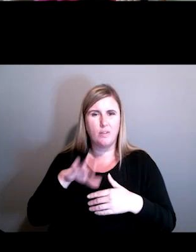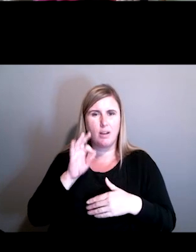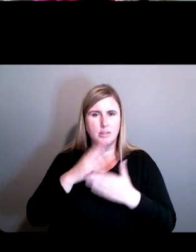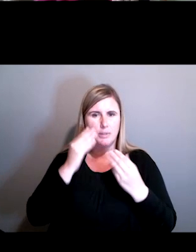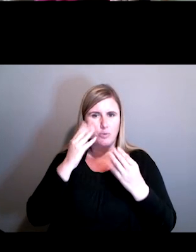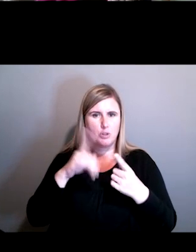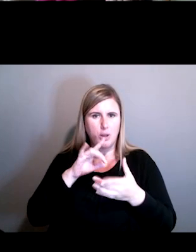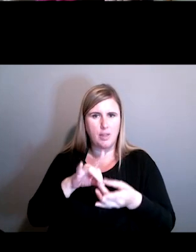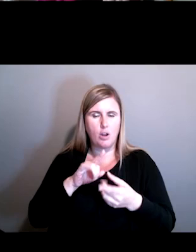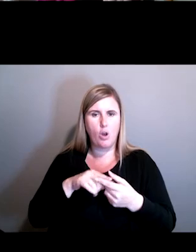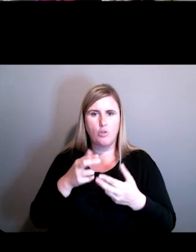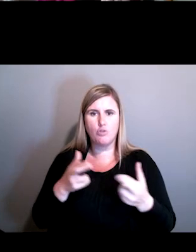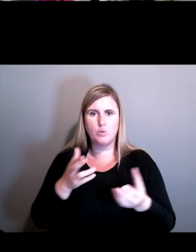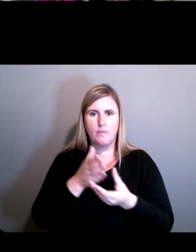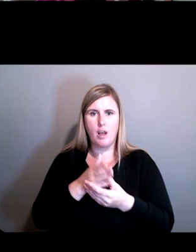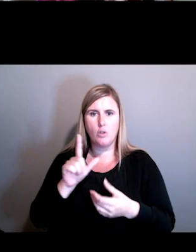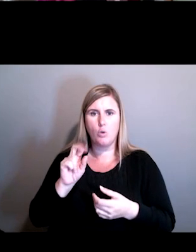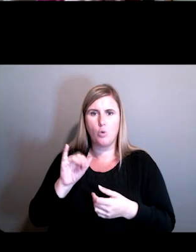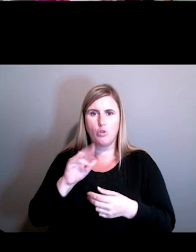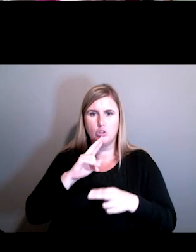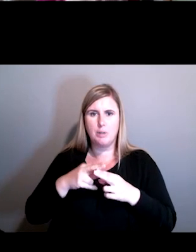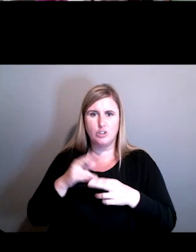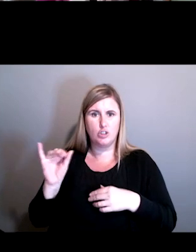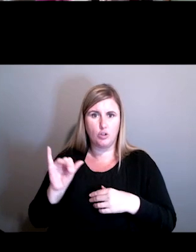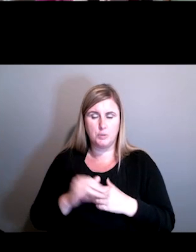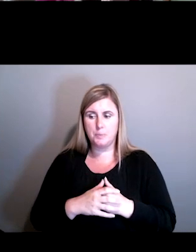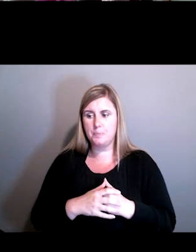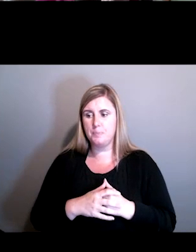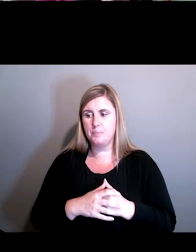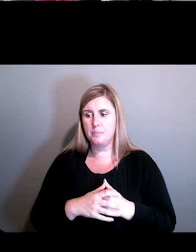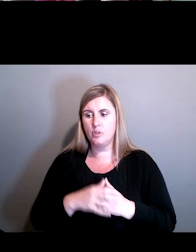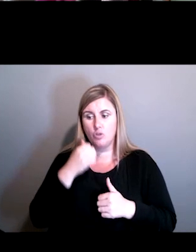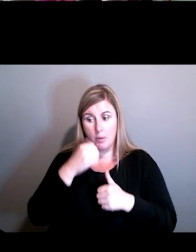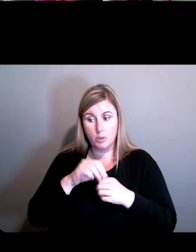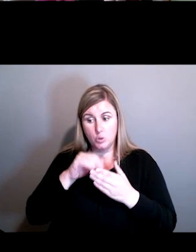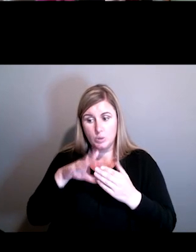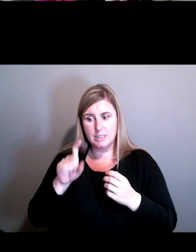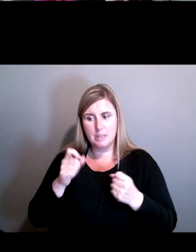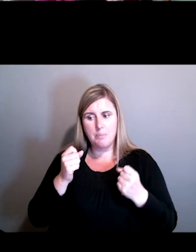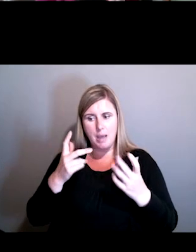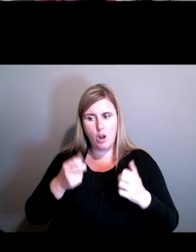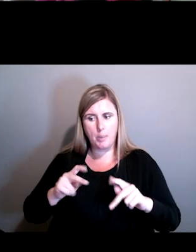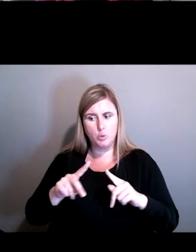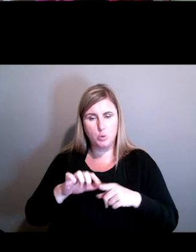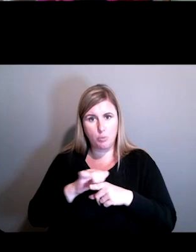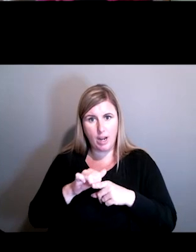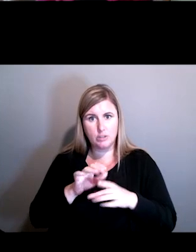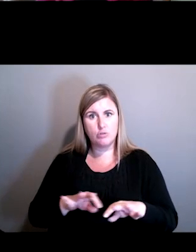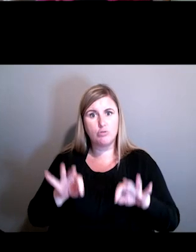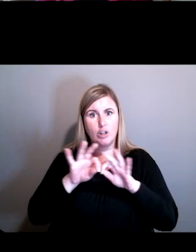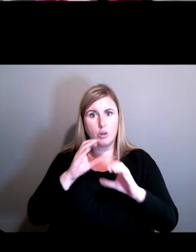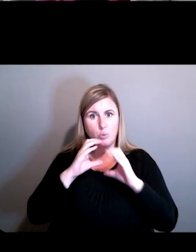Lori talked about earlier. So remember that our students need many opportunities to practice critical communication skills throughout their day.